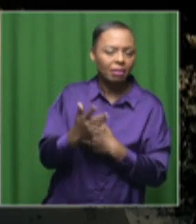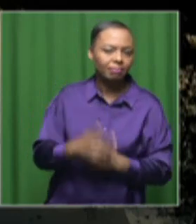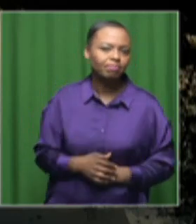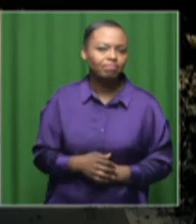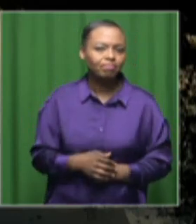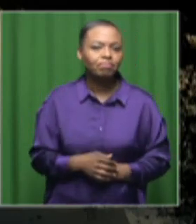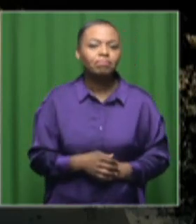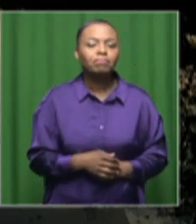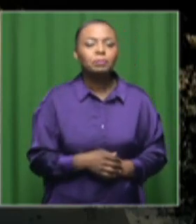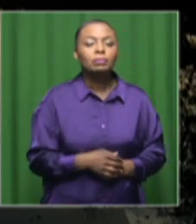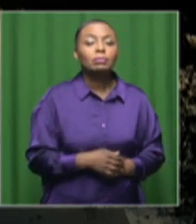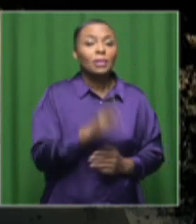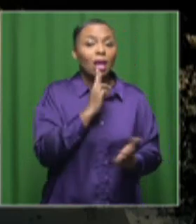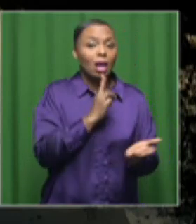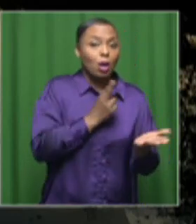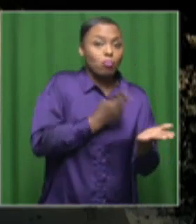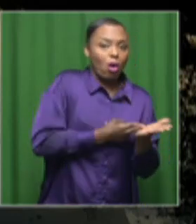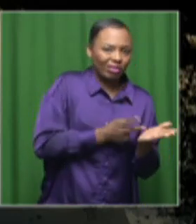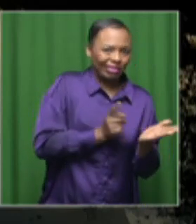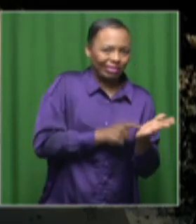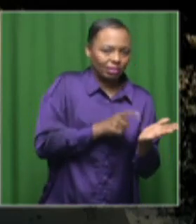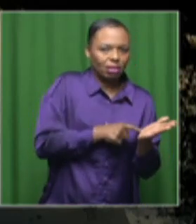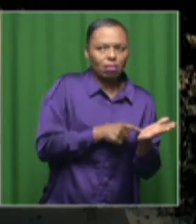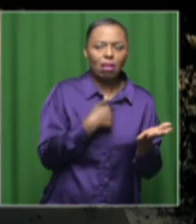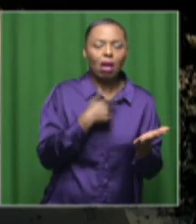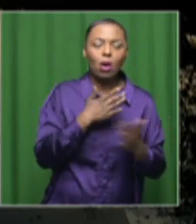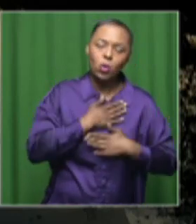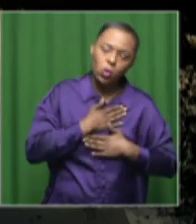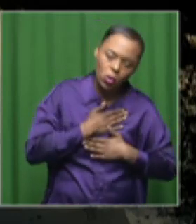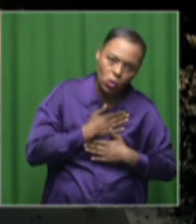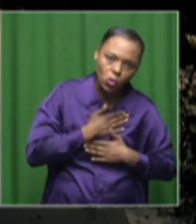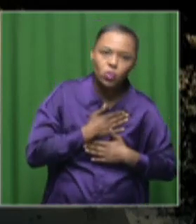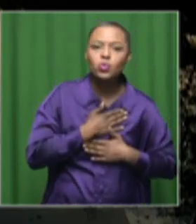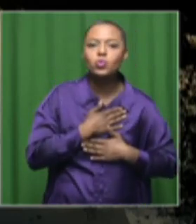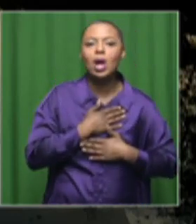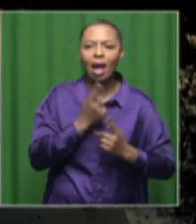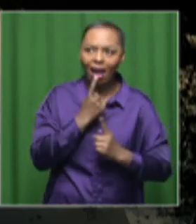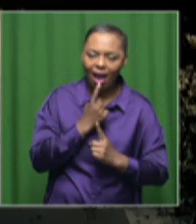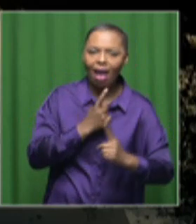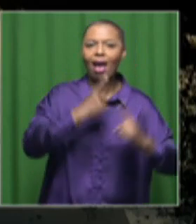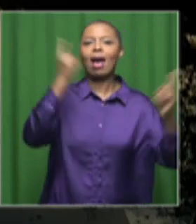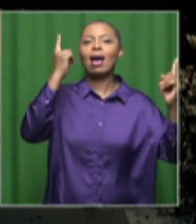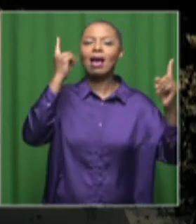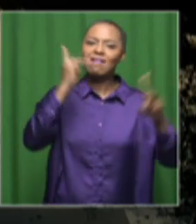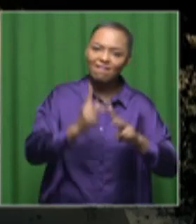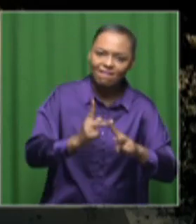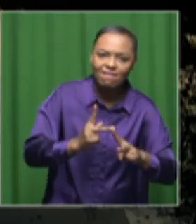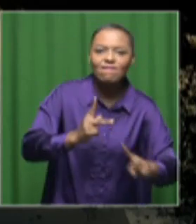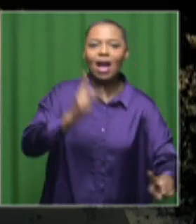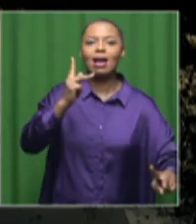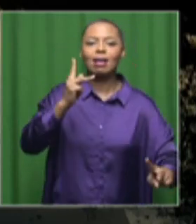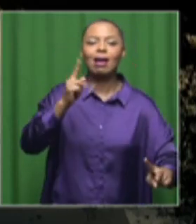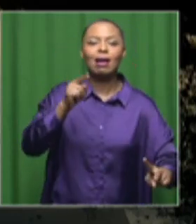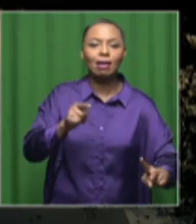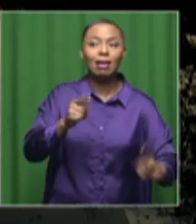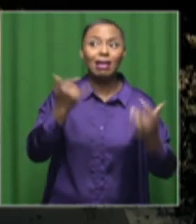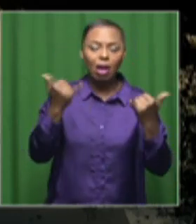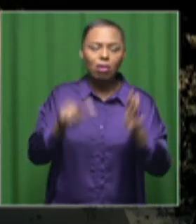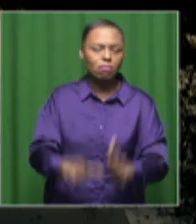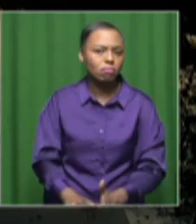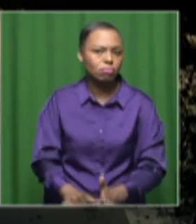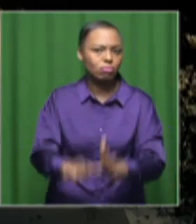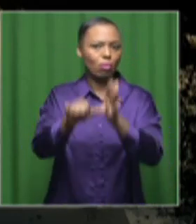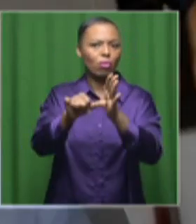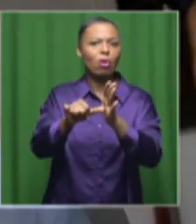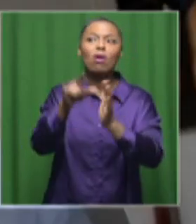Okay, on the report, I'm delighted that it's finally been released. The statistics that are contained in there are absolutely essential for